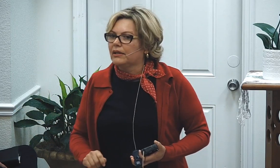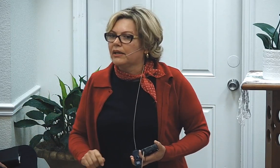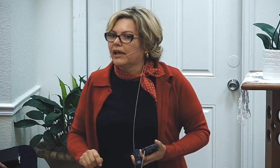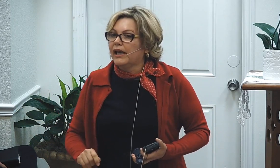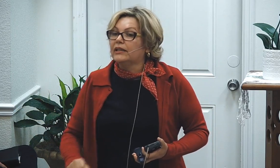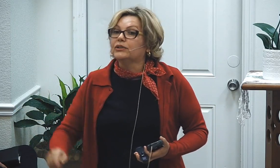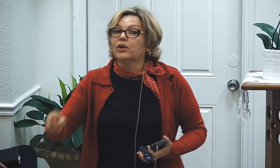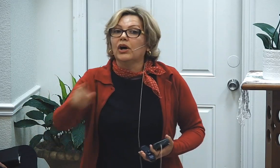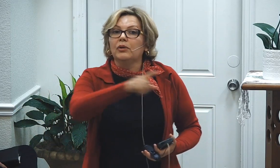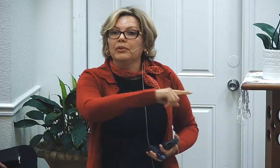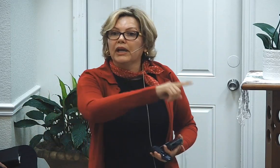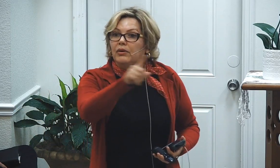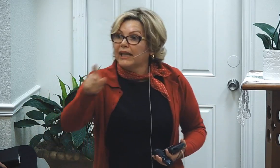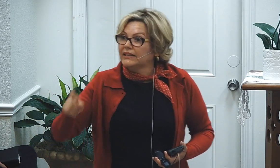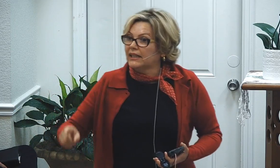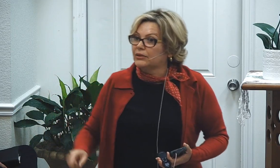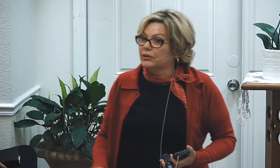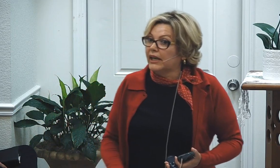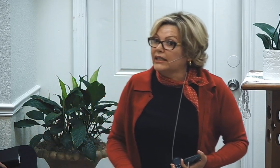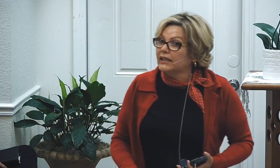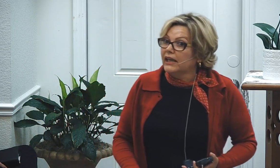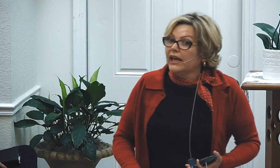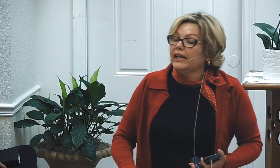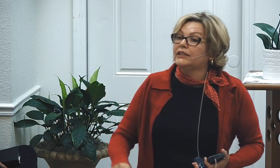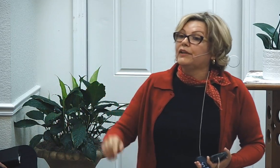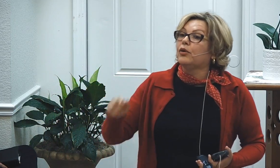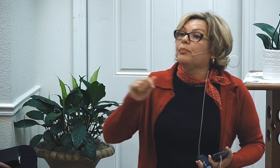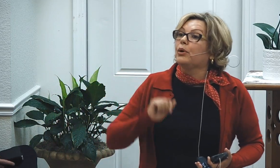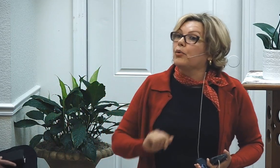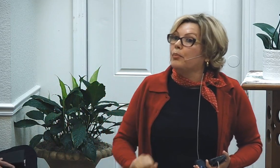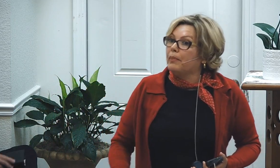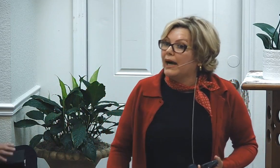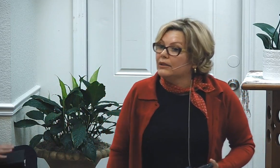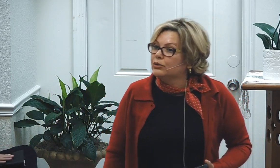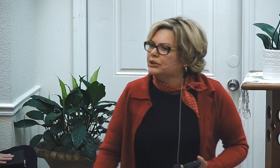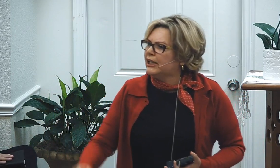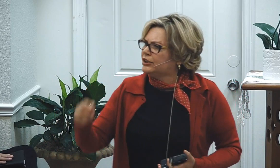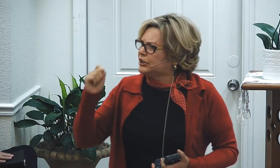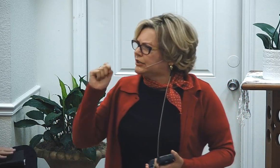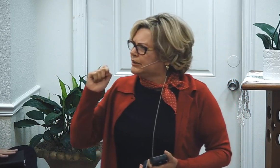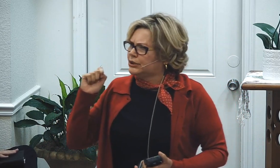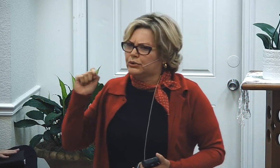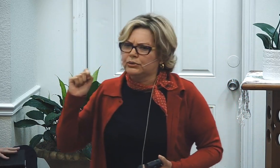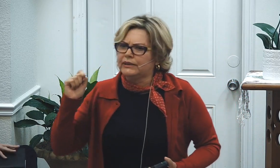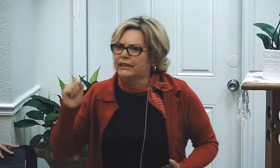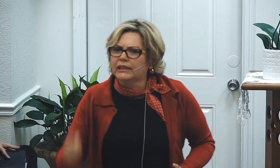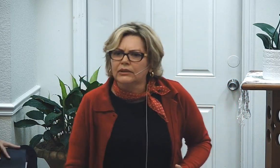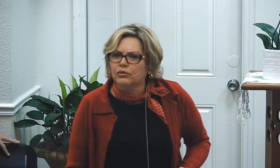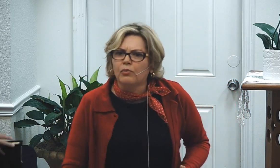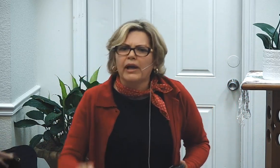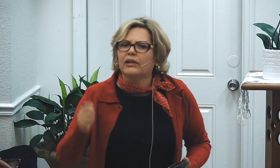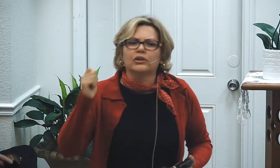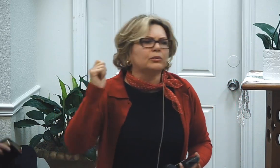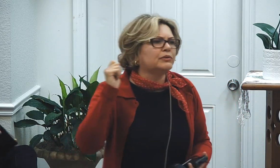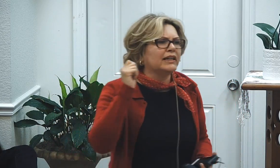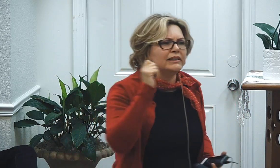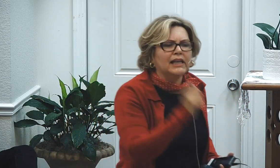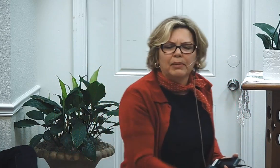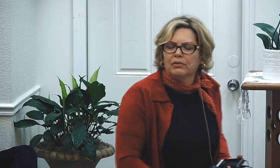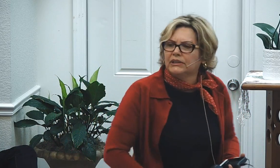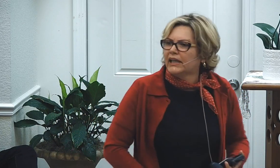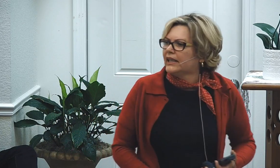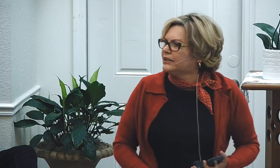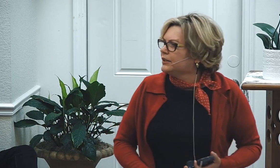And many people out there don't know. They look at what happens on nature, they get worried. The scientists are